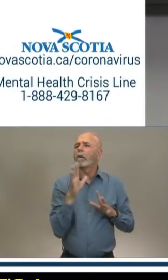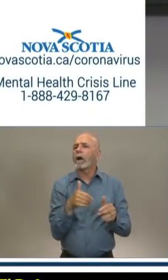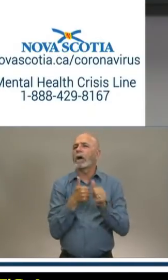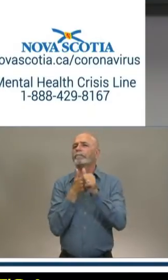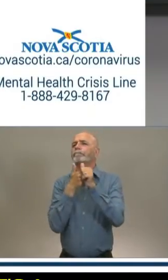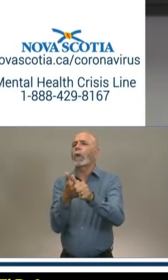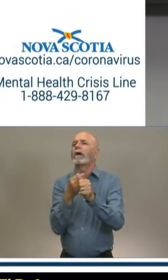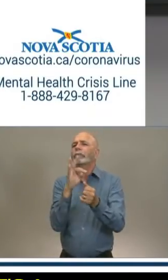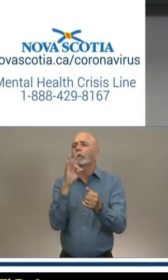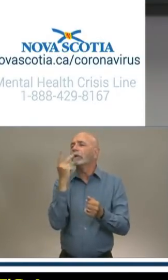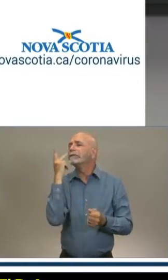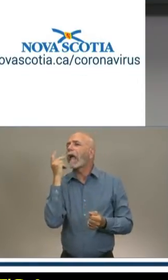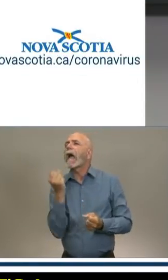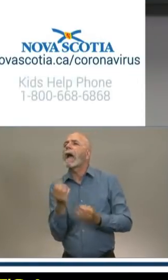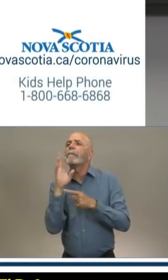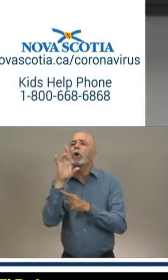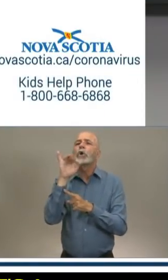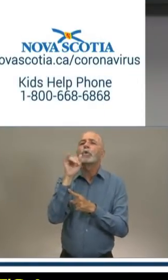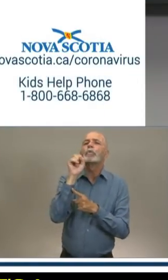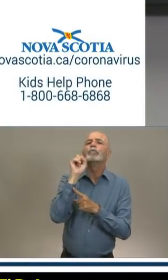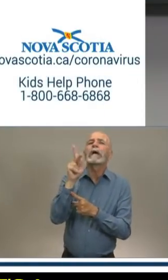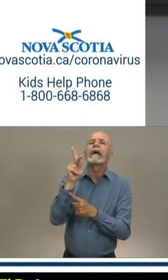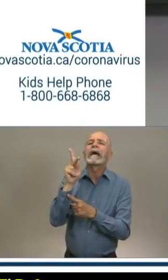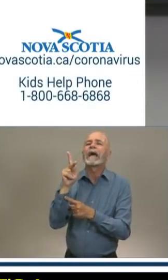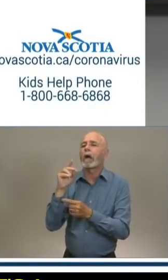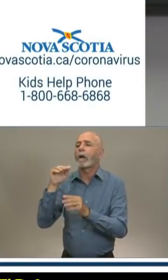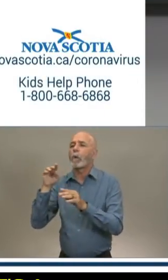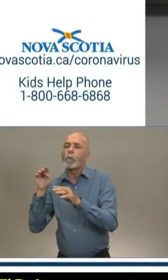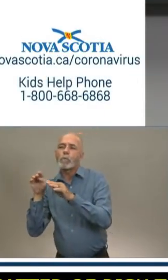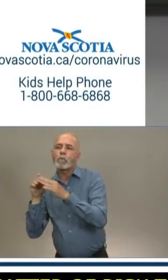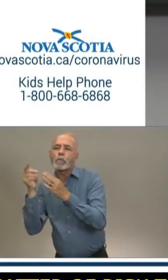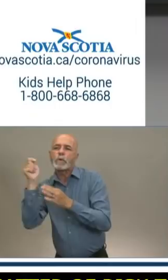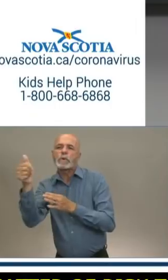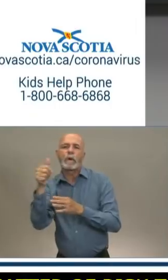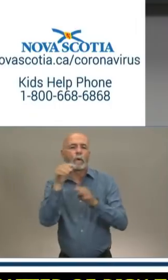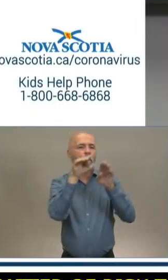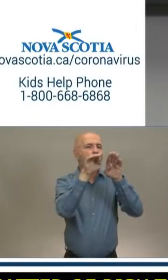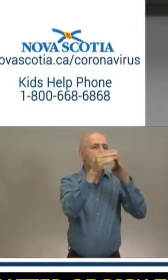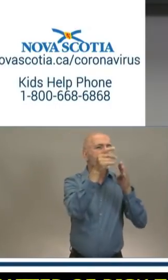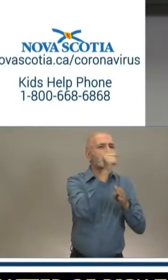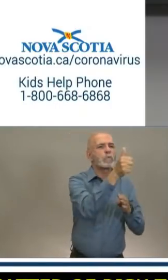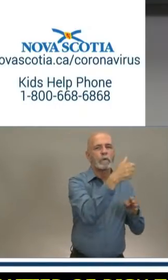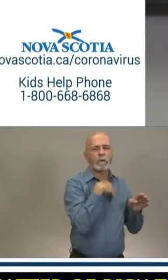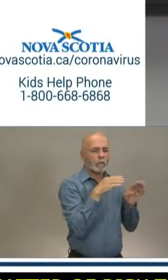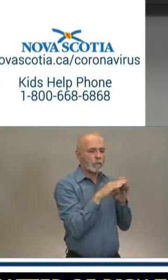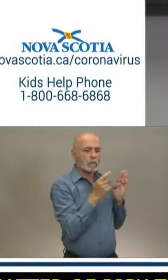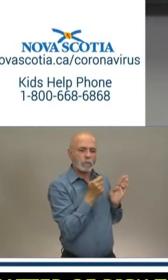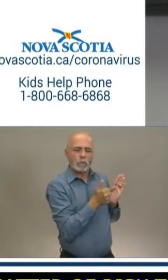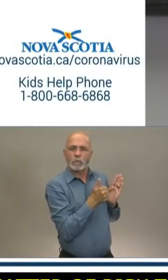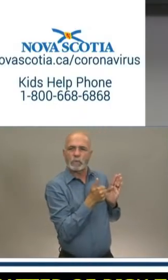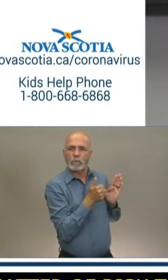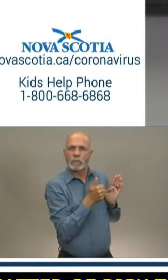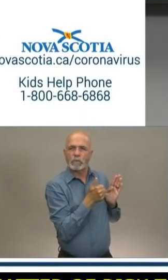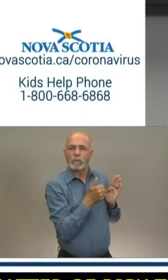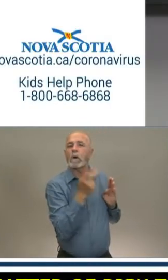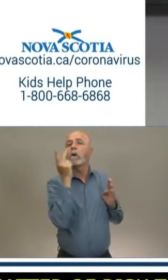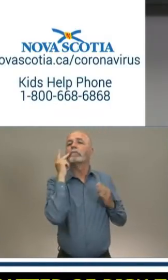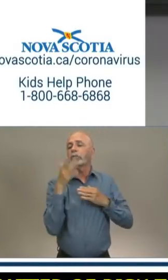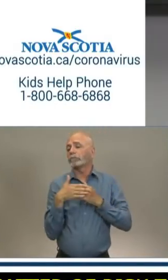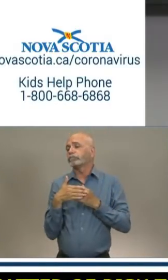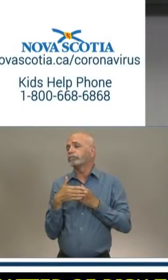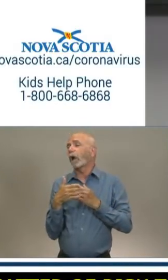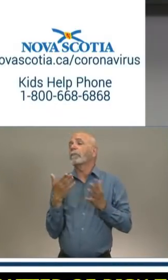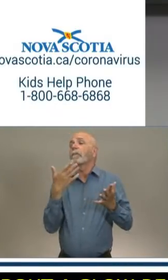good stead. And actually, when you look at even economic recovery, that slow, cautious approach, longer term, creates good economic